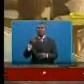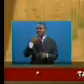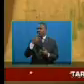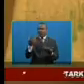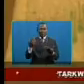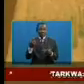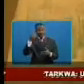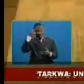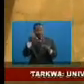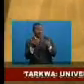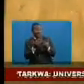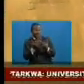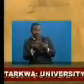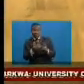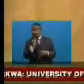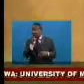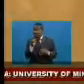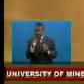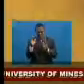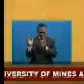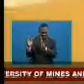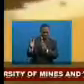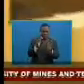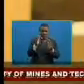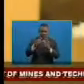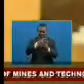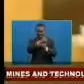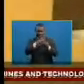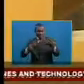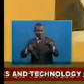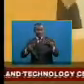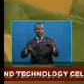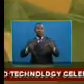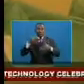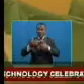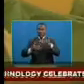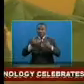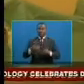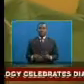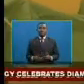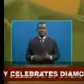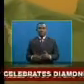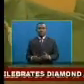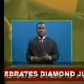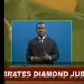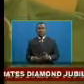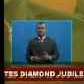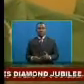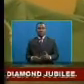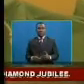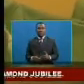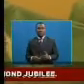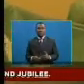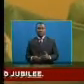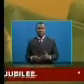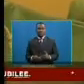not one simple procedure, but a series of some 5 steps over several weeks. In nature, only one